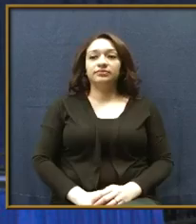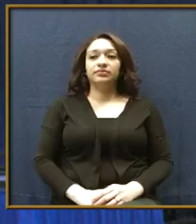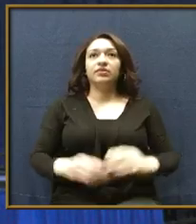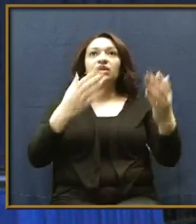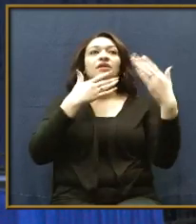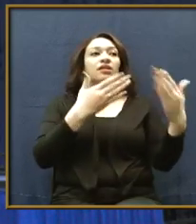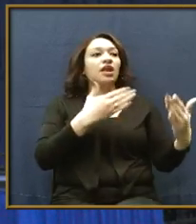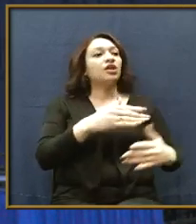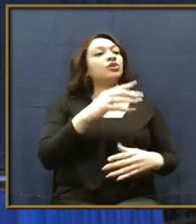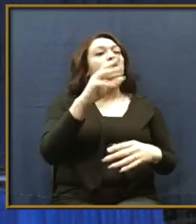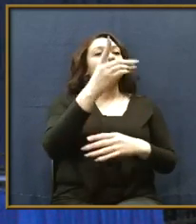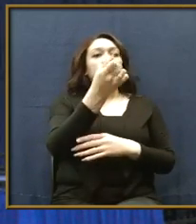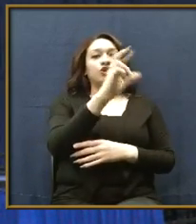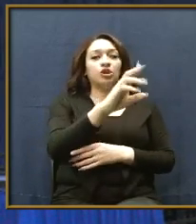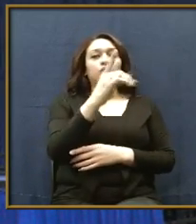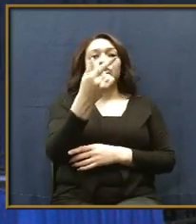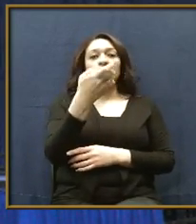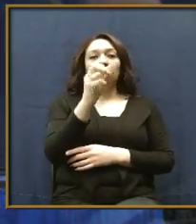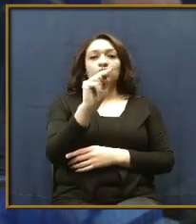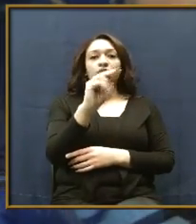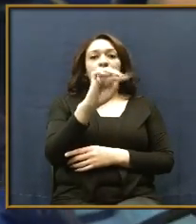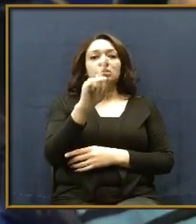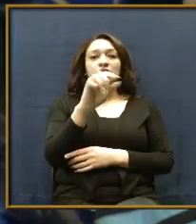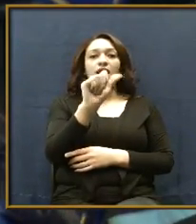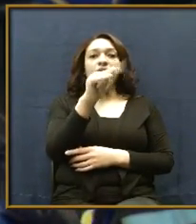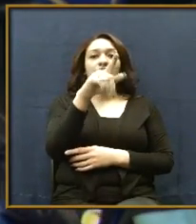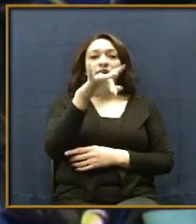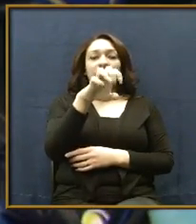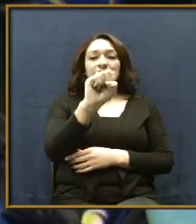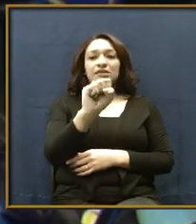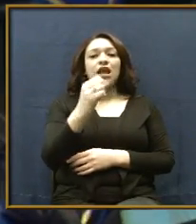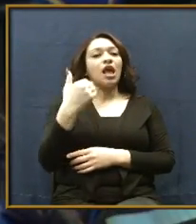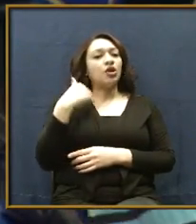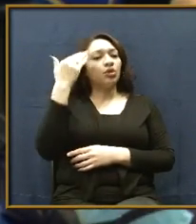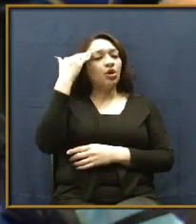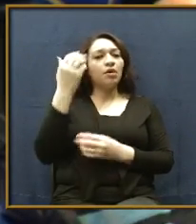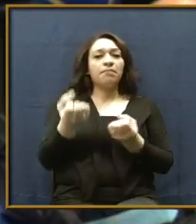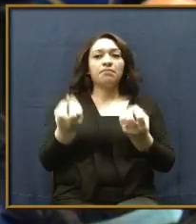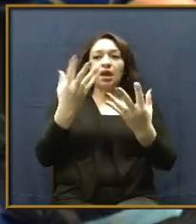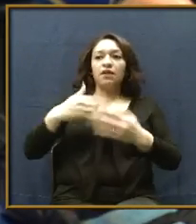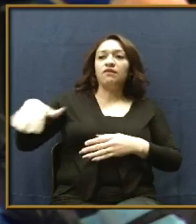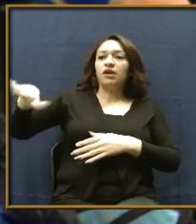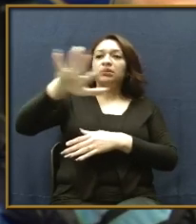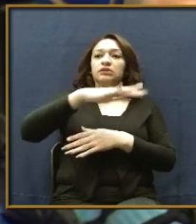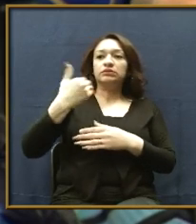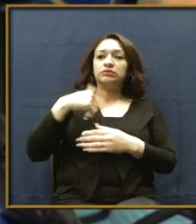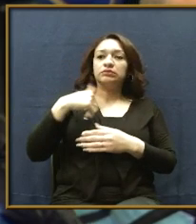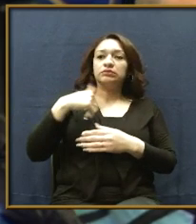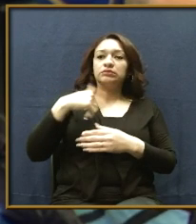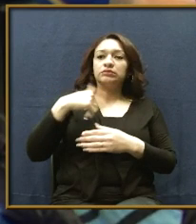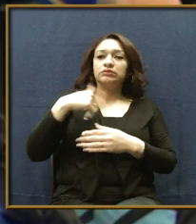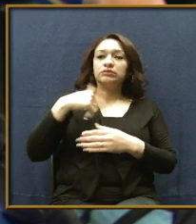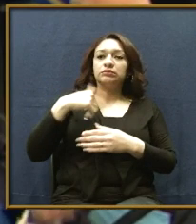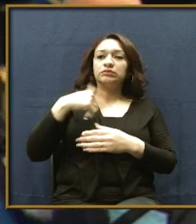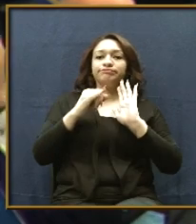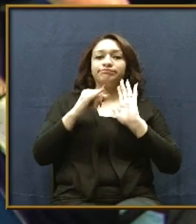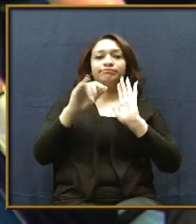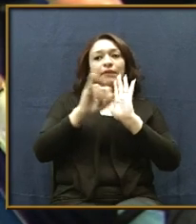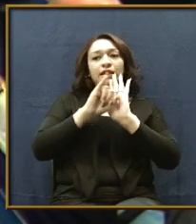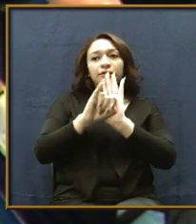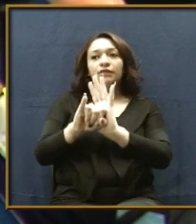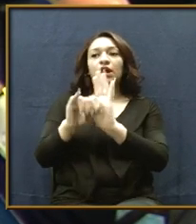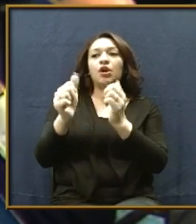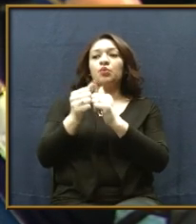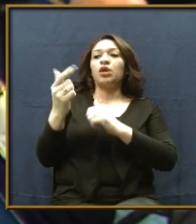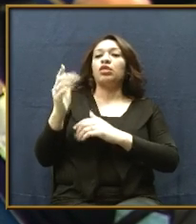Thank you, Dr. Gonzalez. I know that many of us in this audience can identify with what